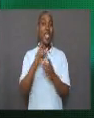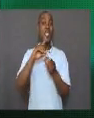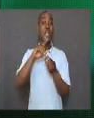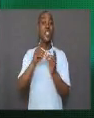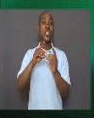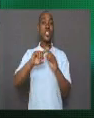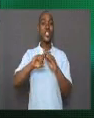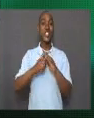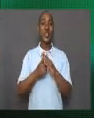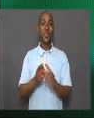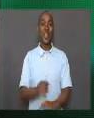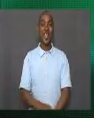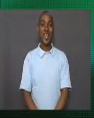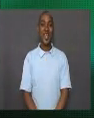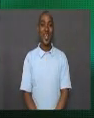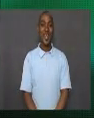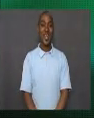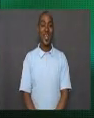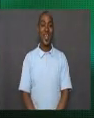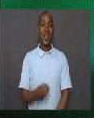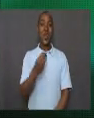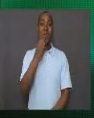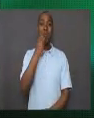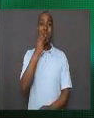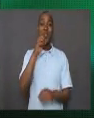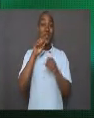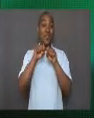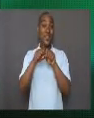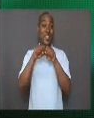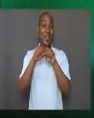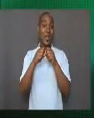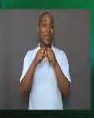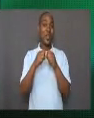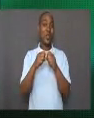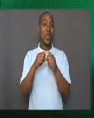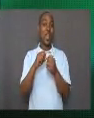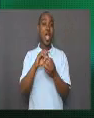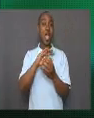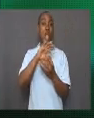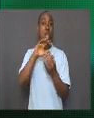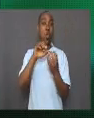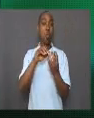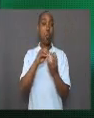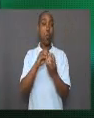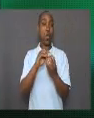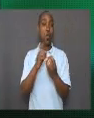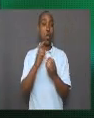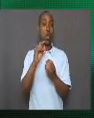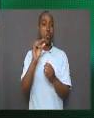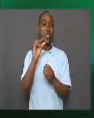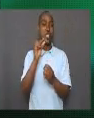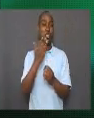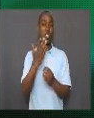begins. Food is bitten, chewed, and ground into small